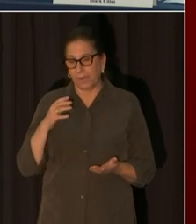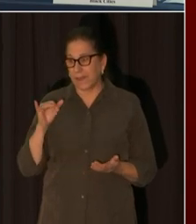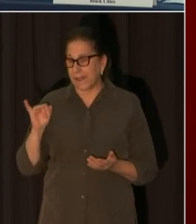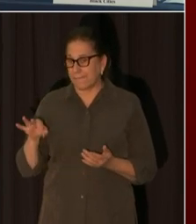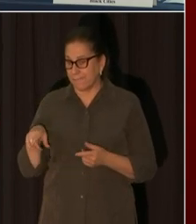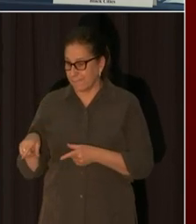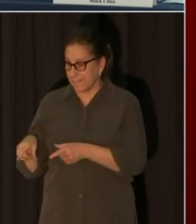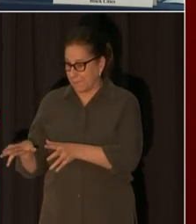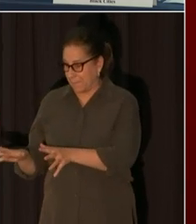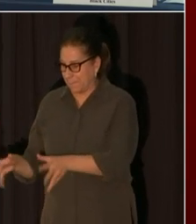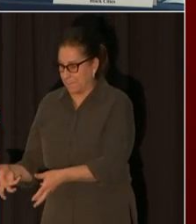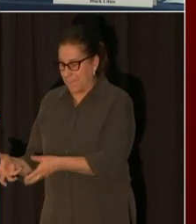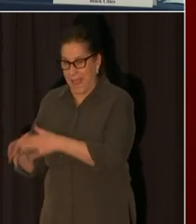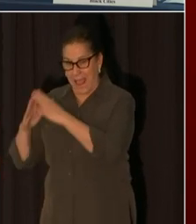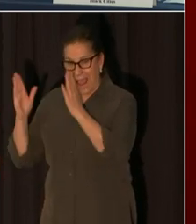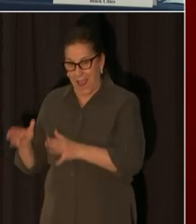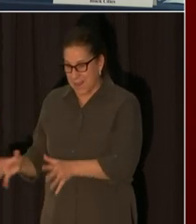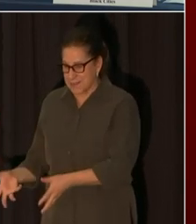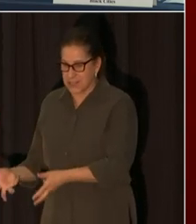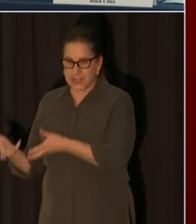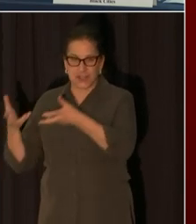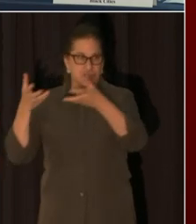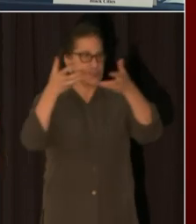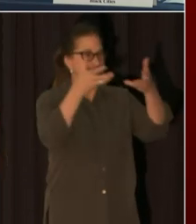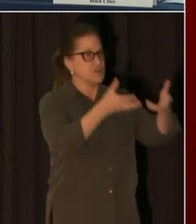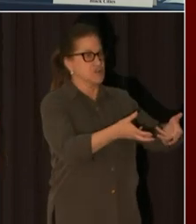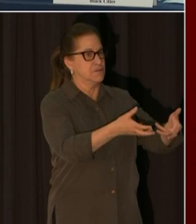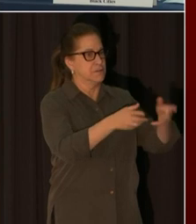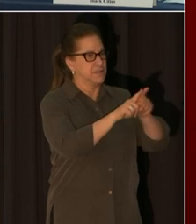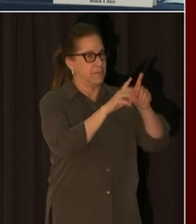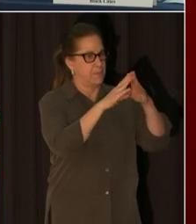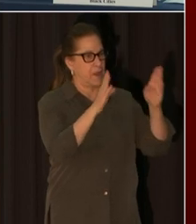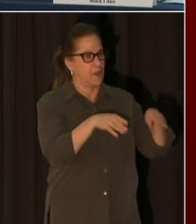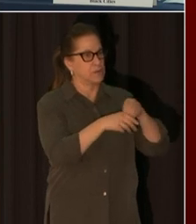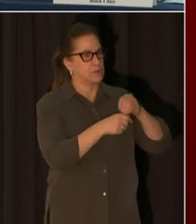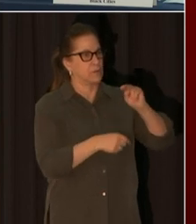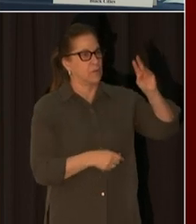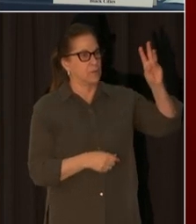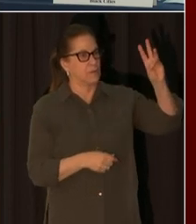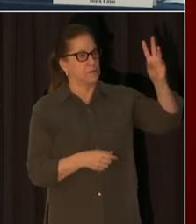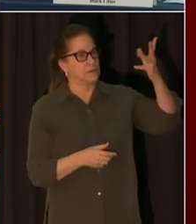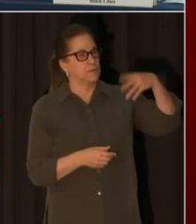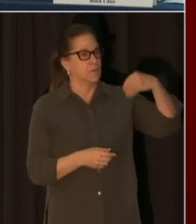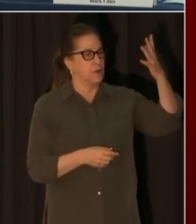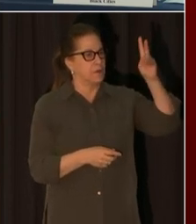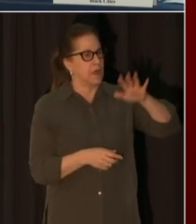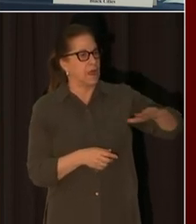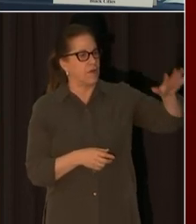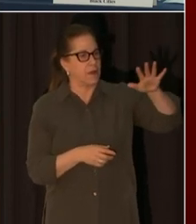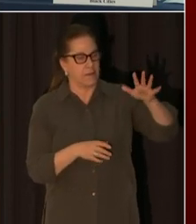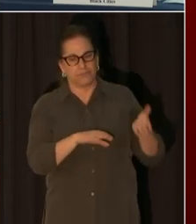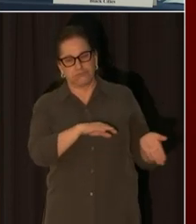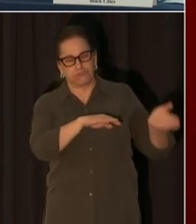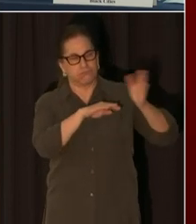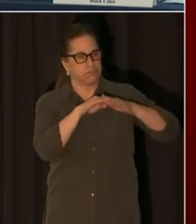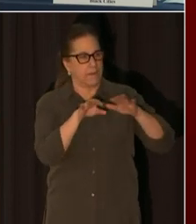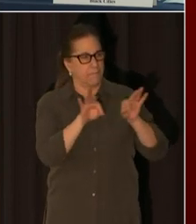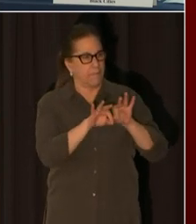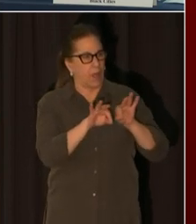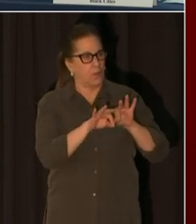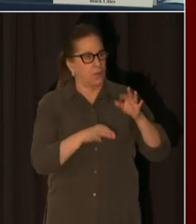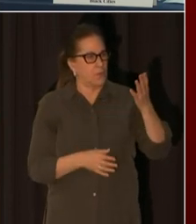value by almost $50,000. This is important because equity is the primary source of revenue to start